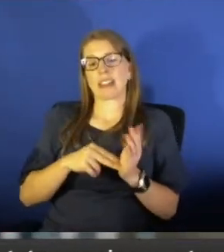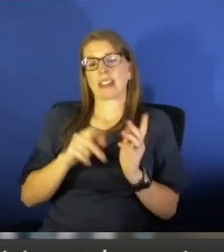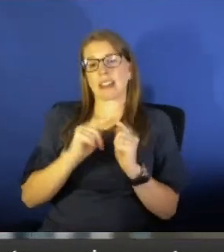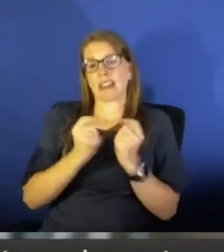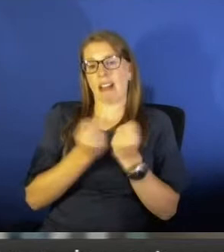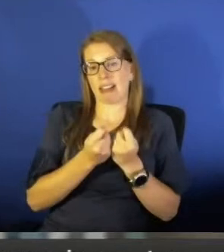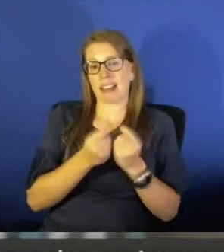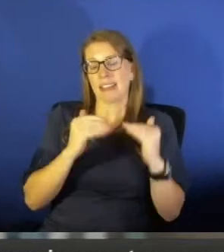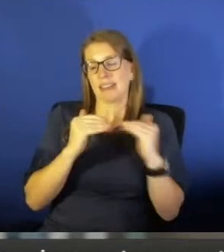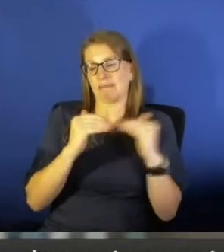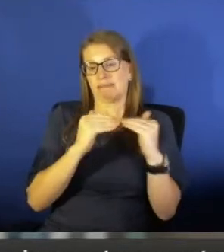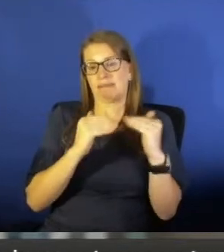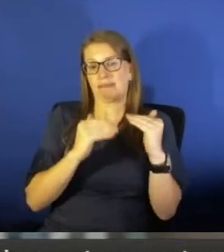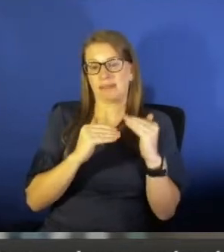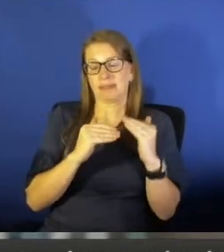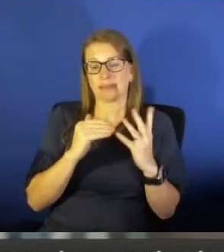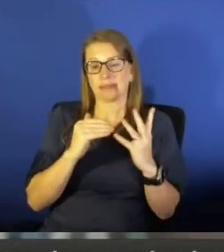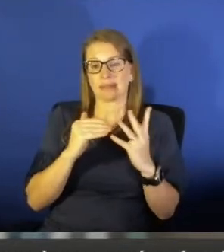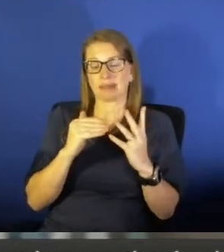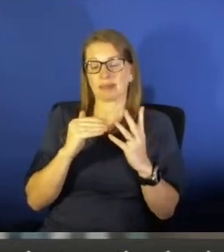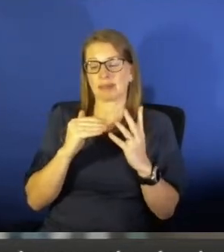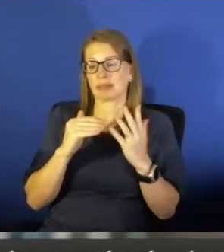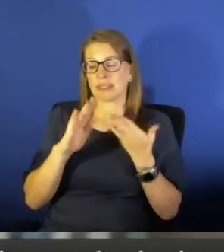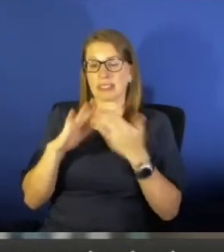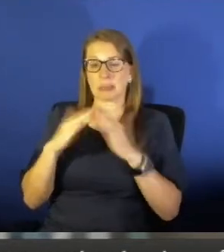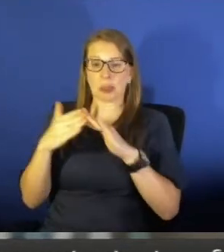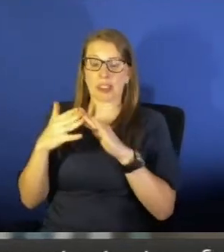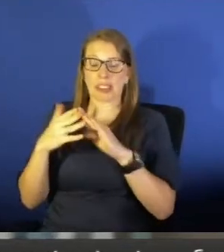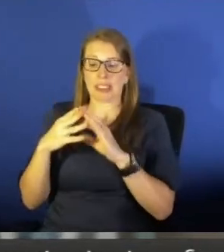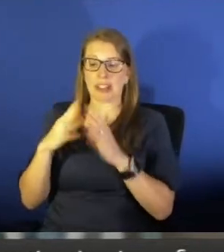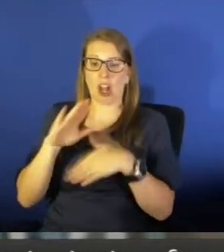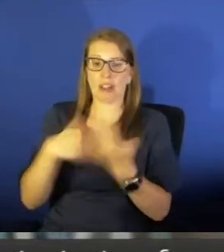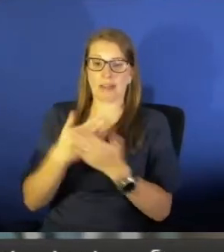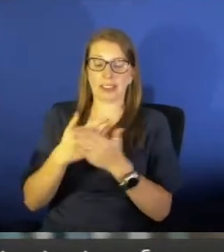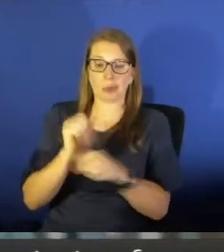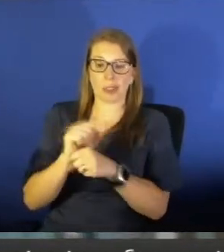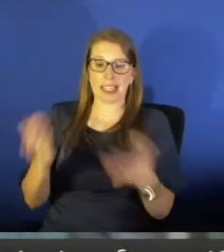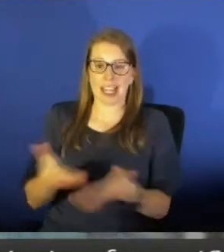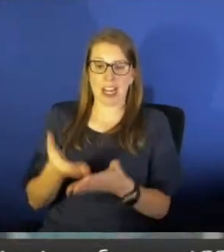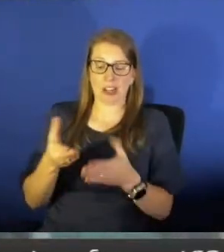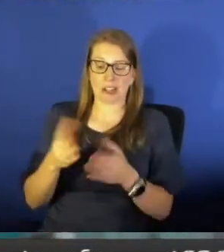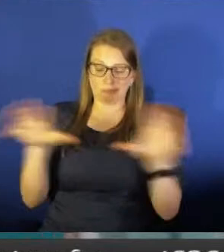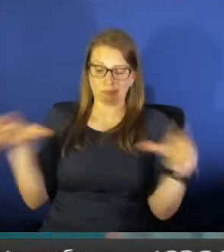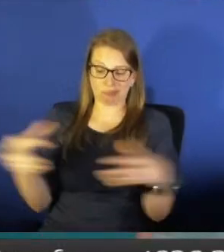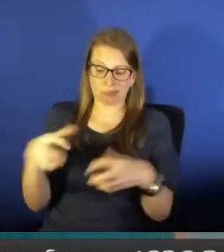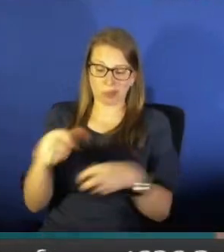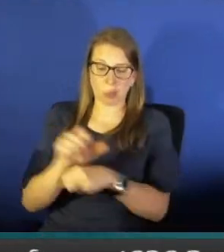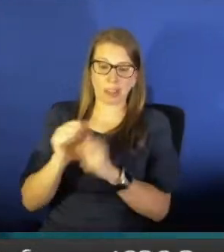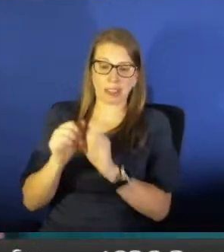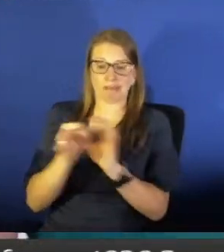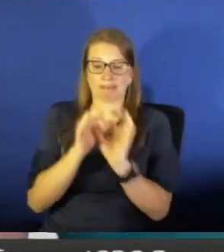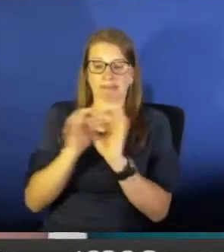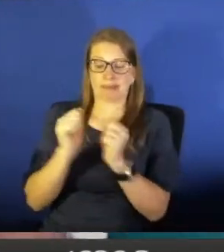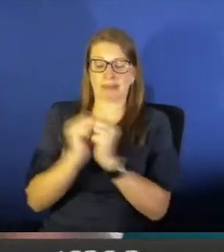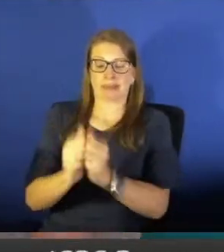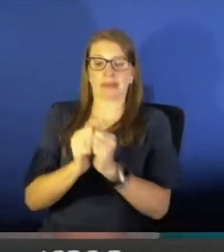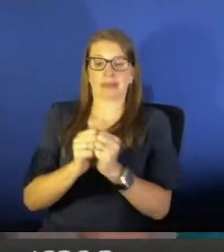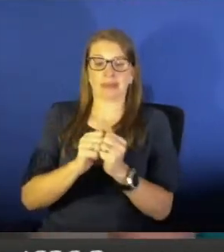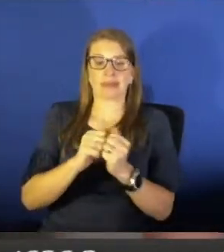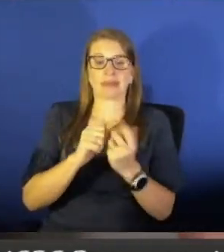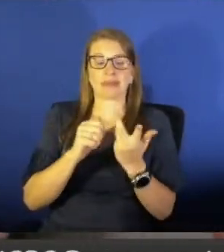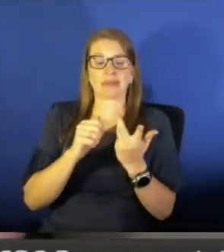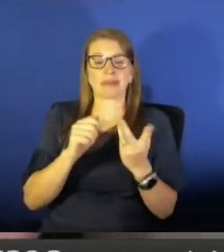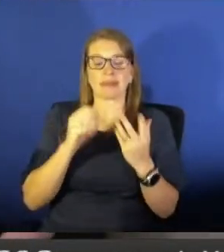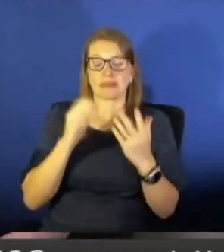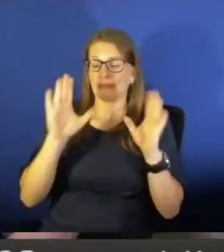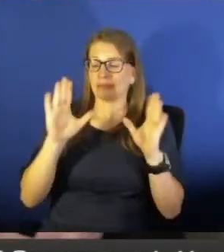and the whole village that it takes to do this kind of stuff. It's incredible to see the team in action and to get to see the results of that.